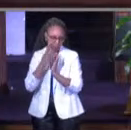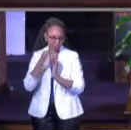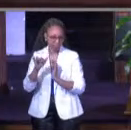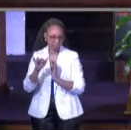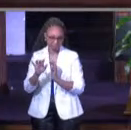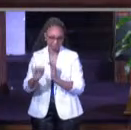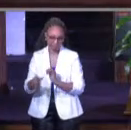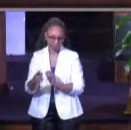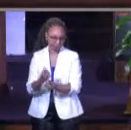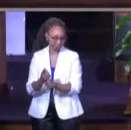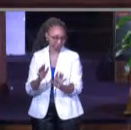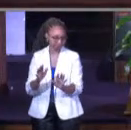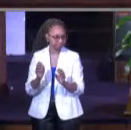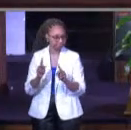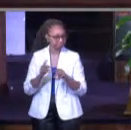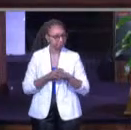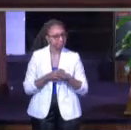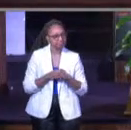That's right.